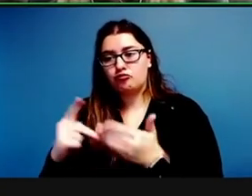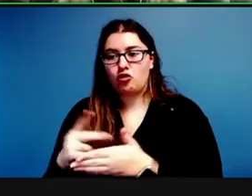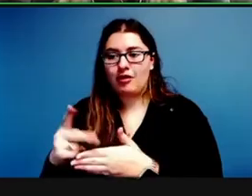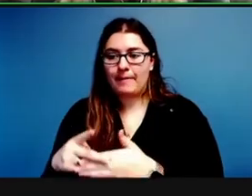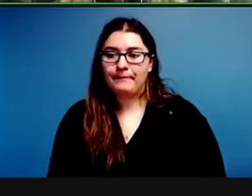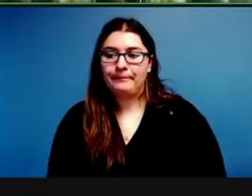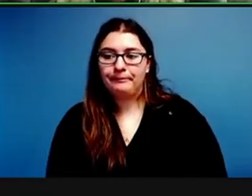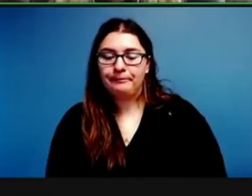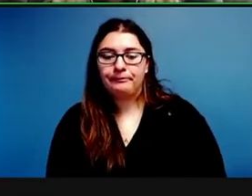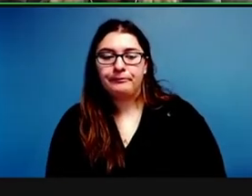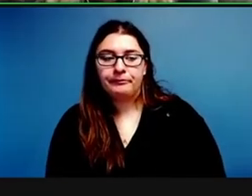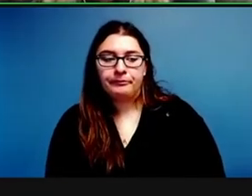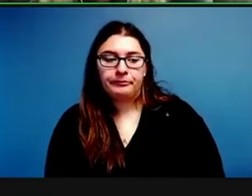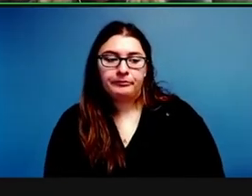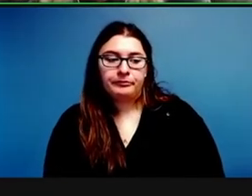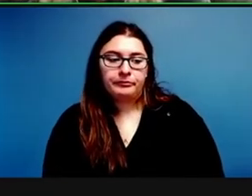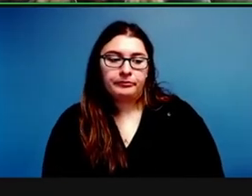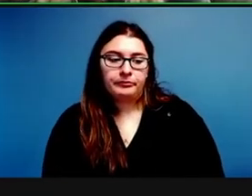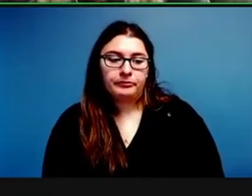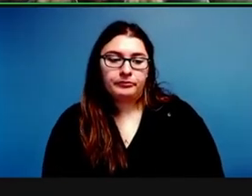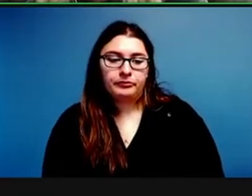program.